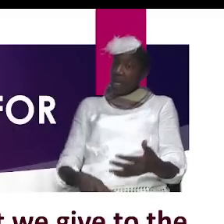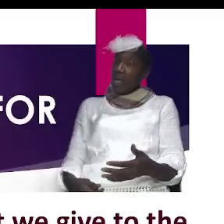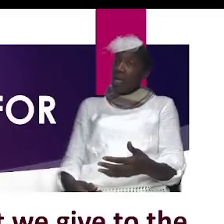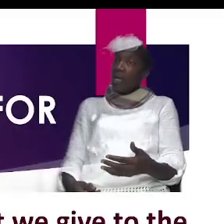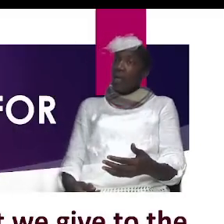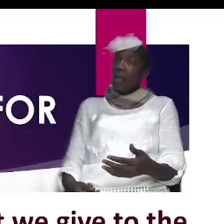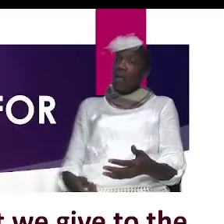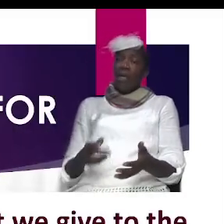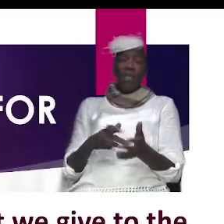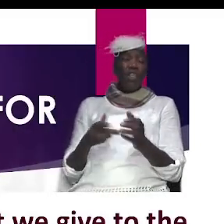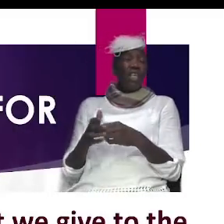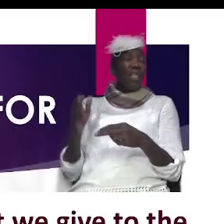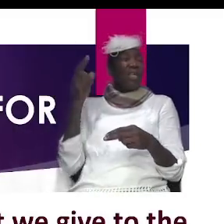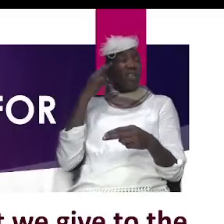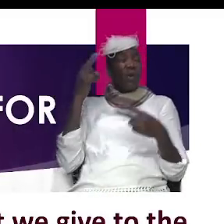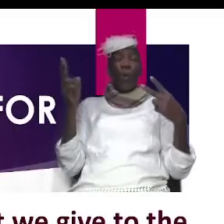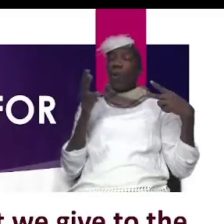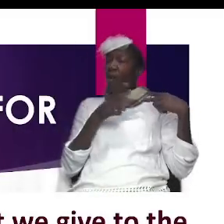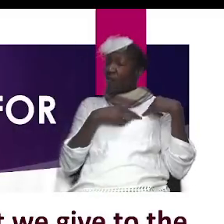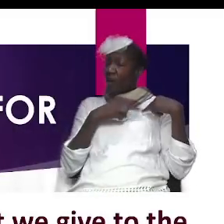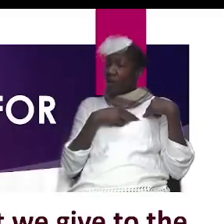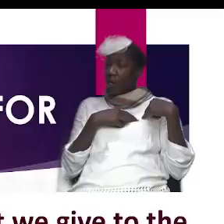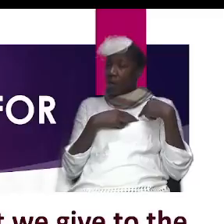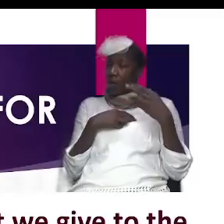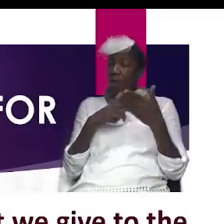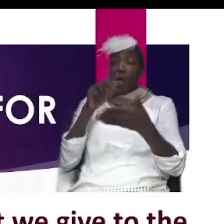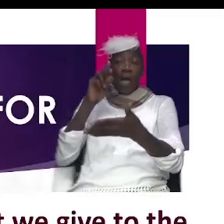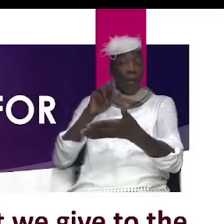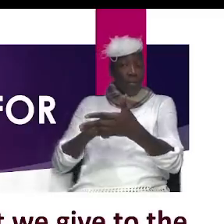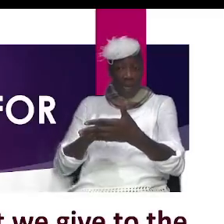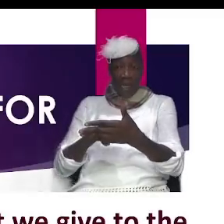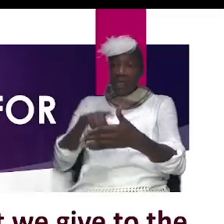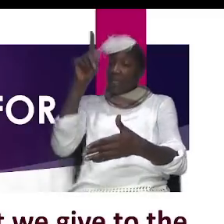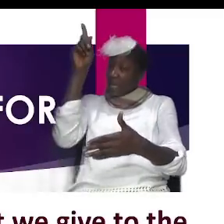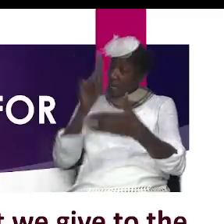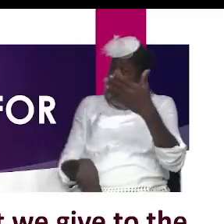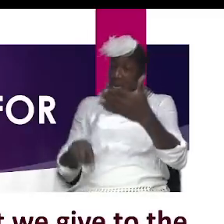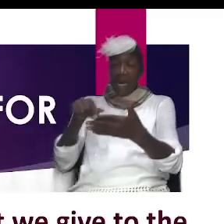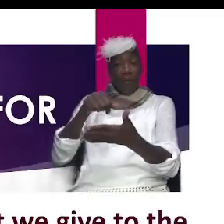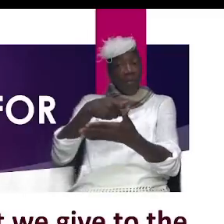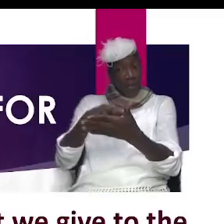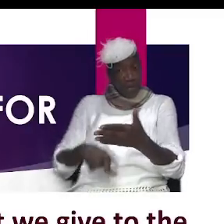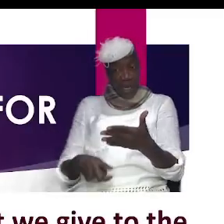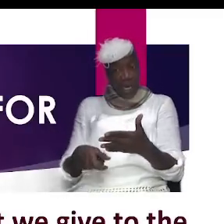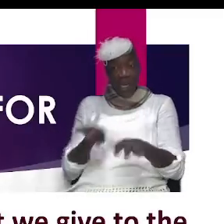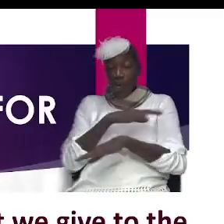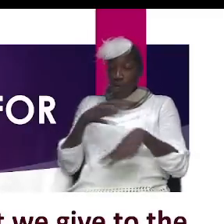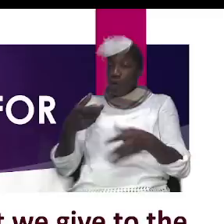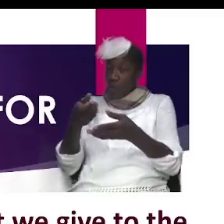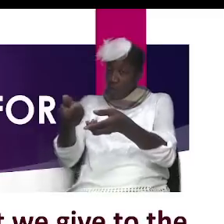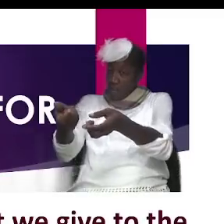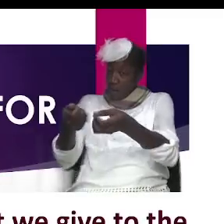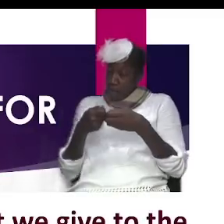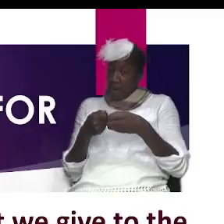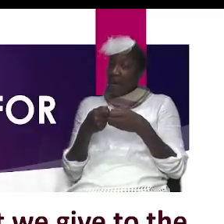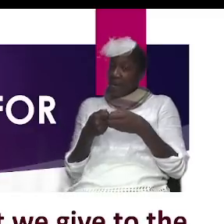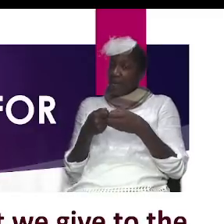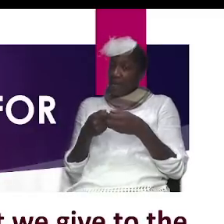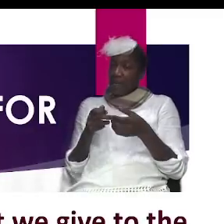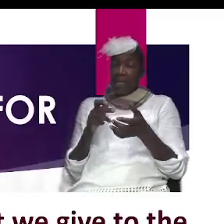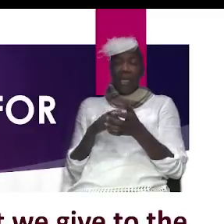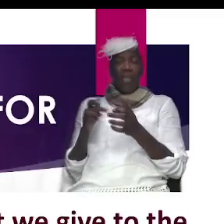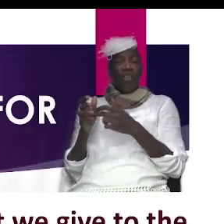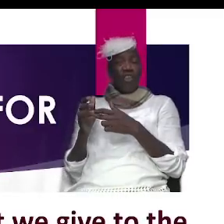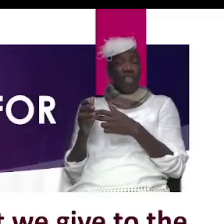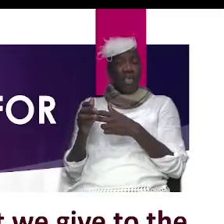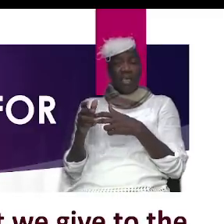of having money. The bills cannot be paid. Nothing can be bought. So he knows. And yet still, he was emphatic